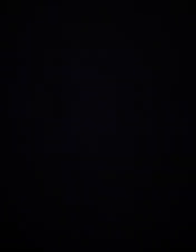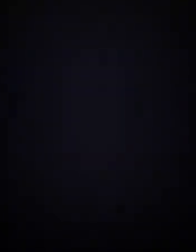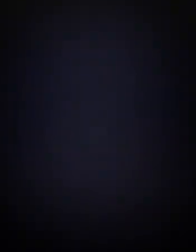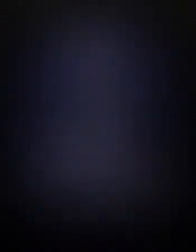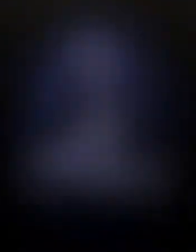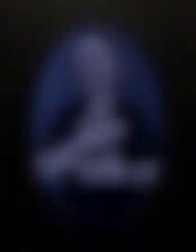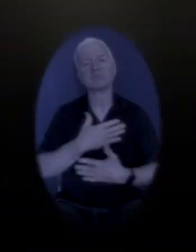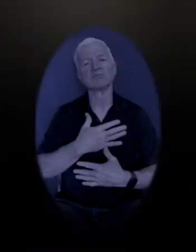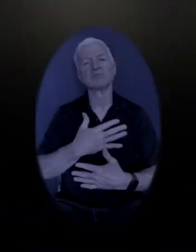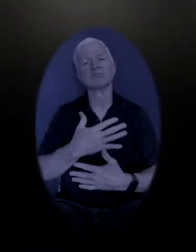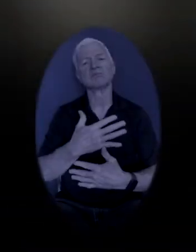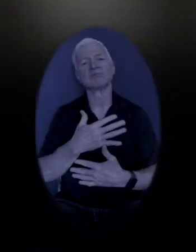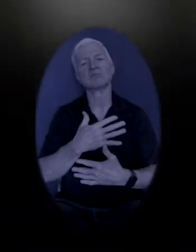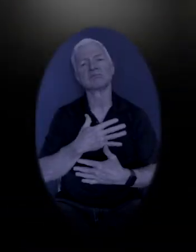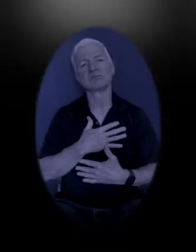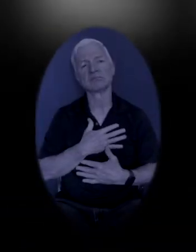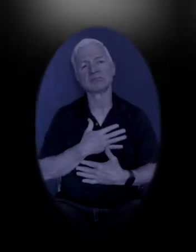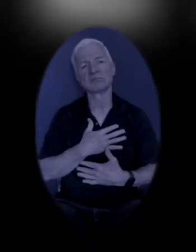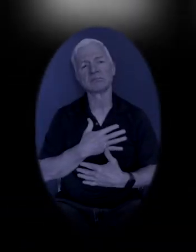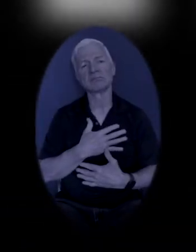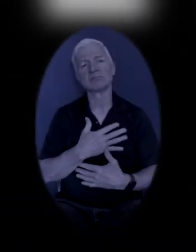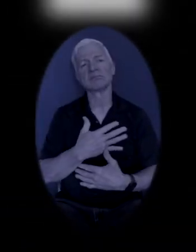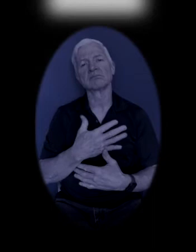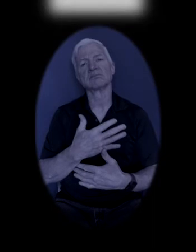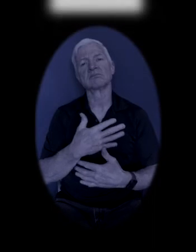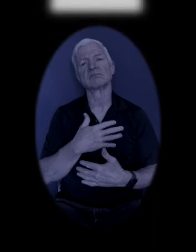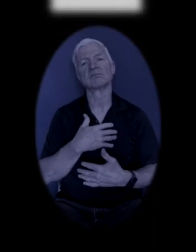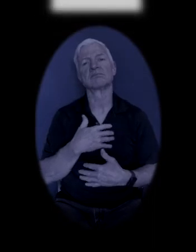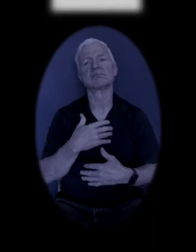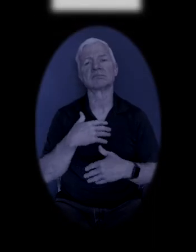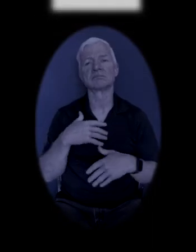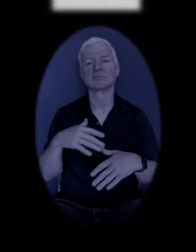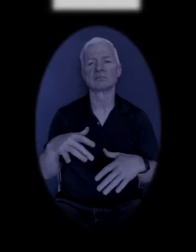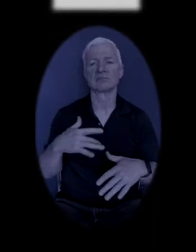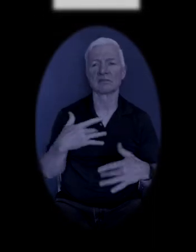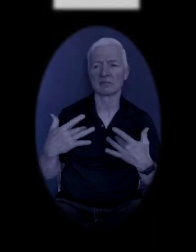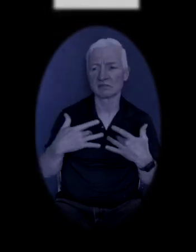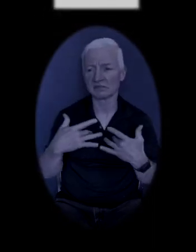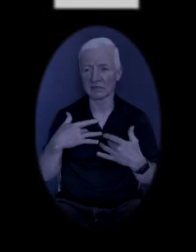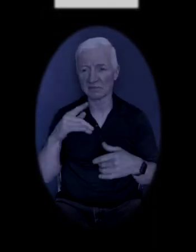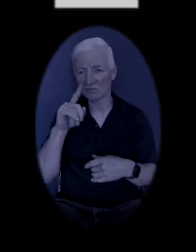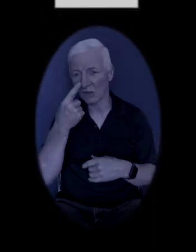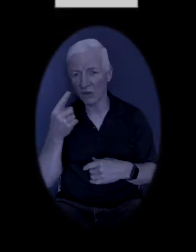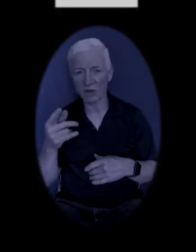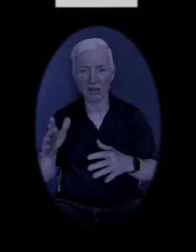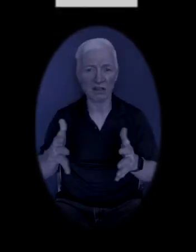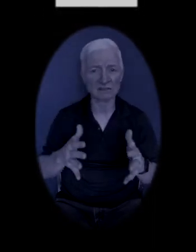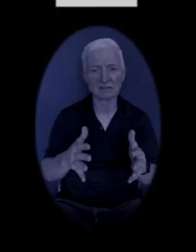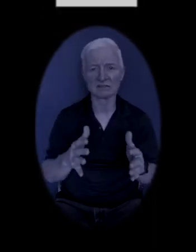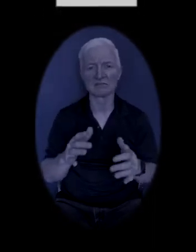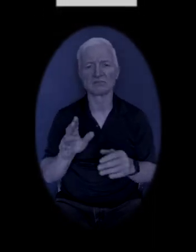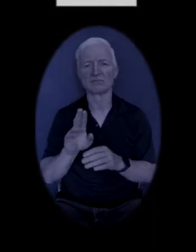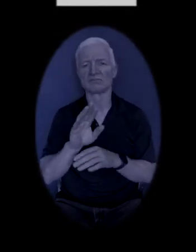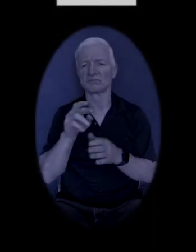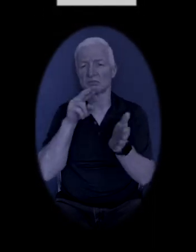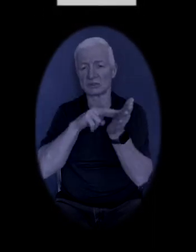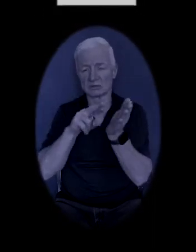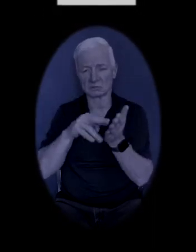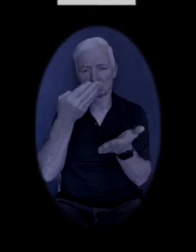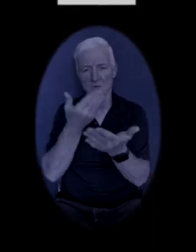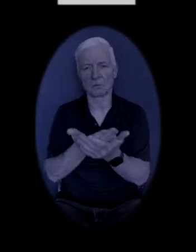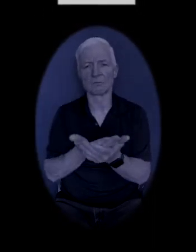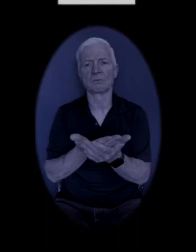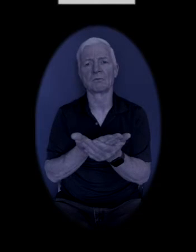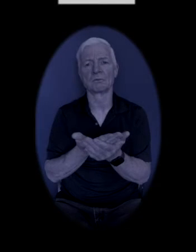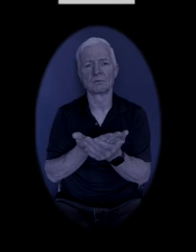Your breath and heartbeat will be very noticeable. You may feel bored, anxious, or any number of emotions. Studies in